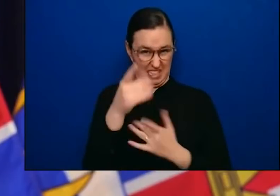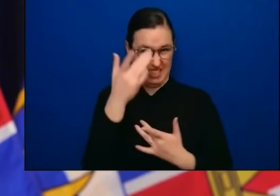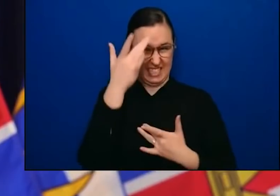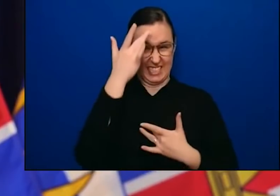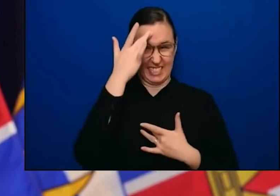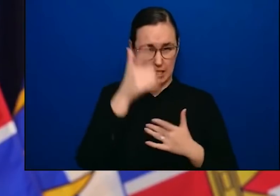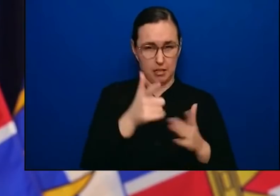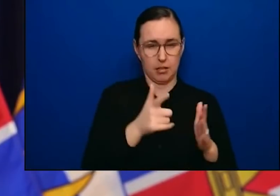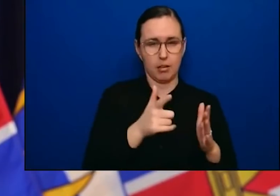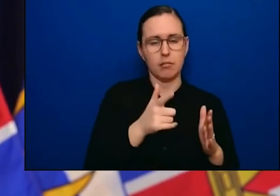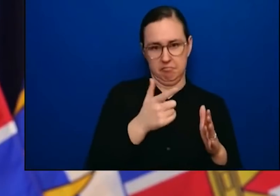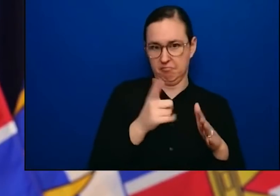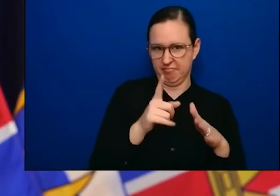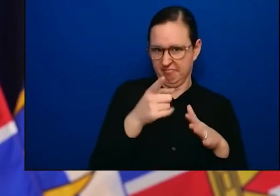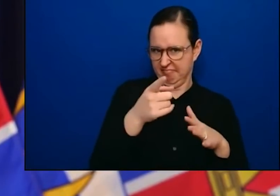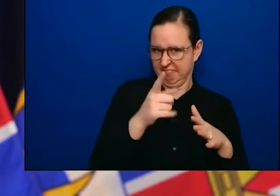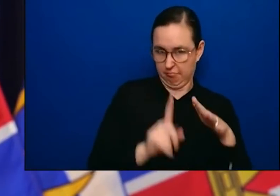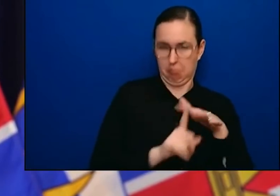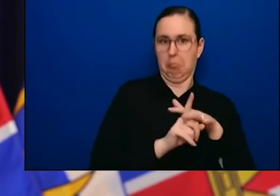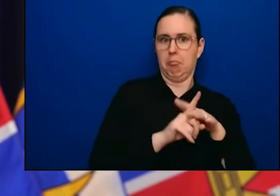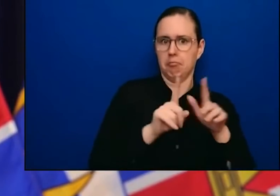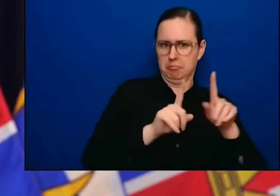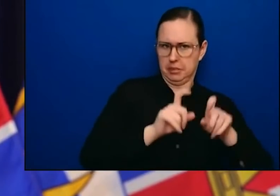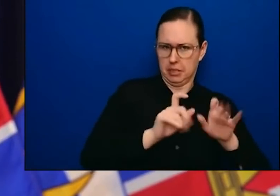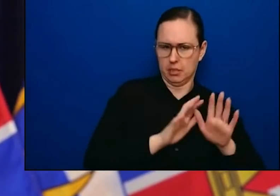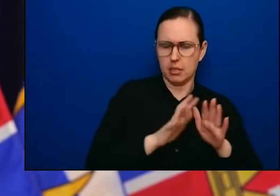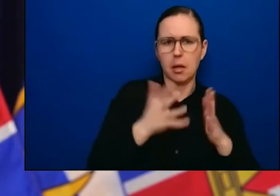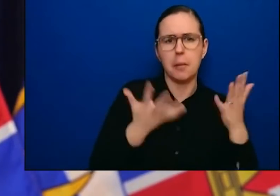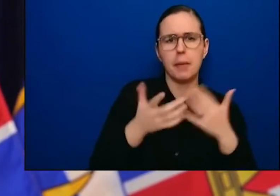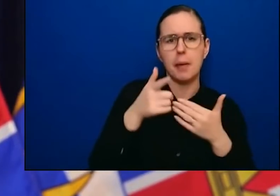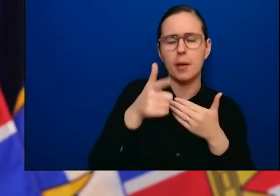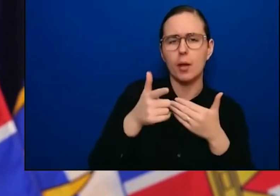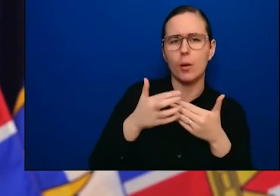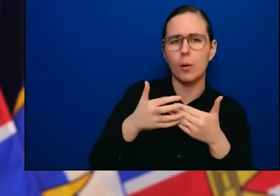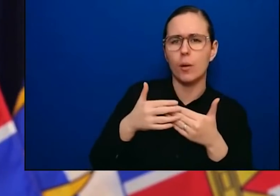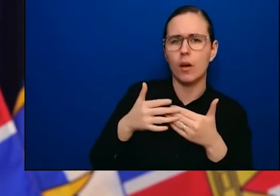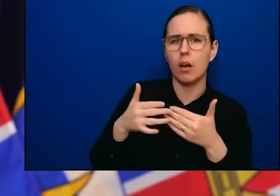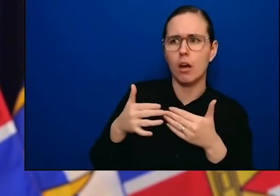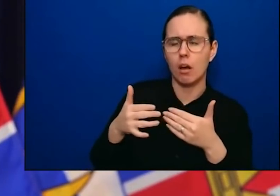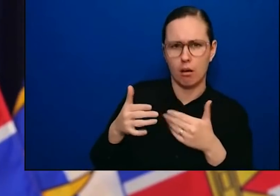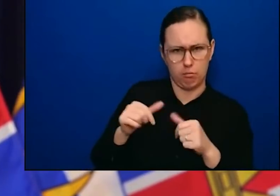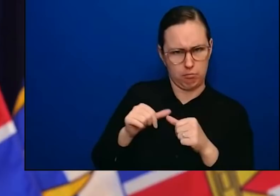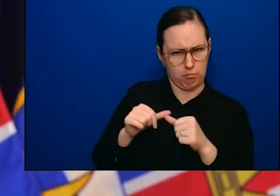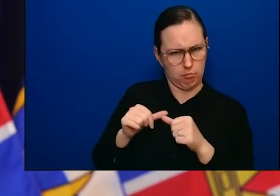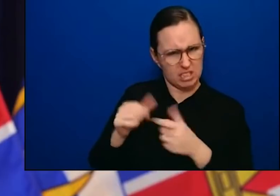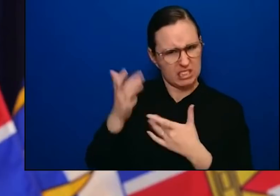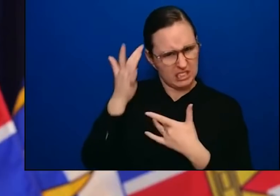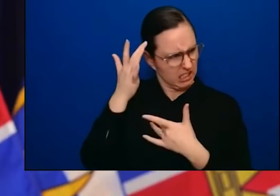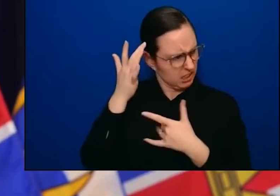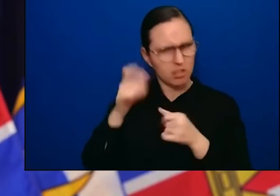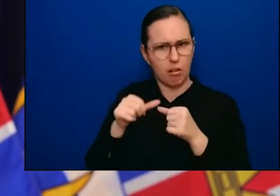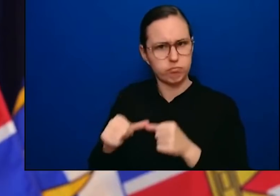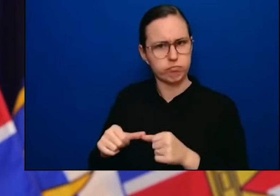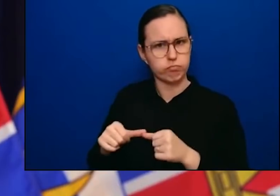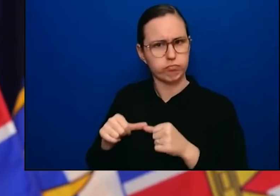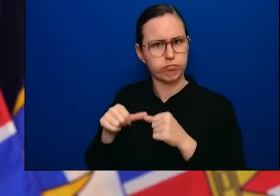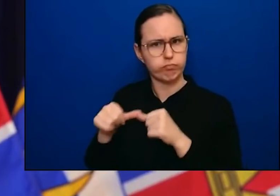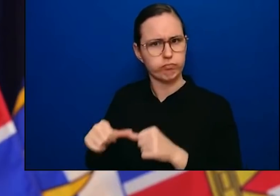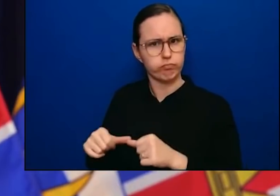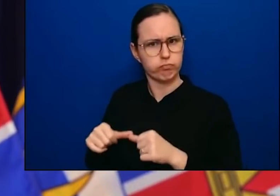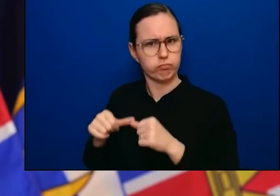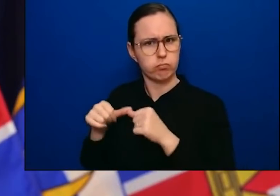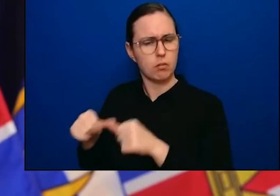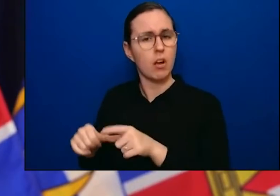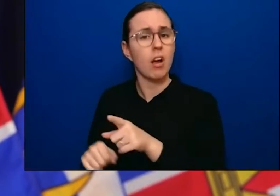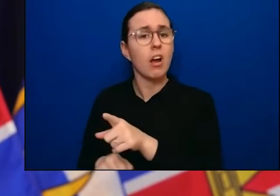clinics yet because there's a 3-month cutoff. So I'm wondering, is the criteria at this point too narrow? Is it going